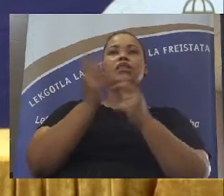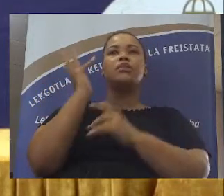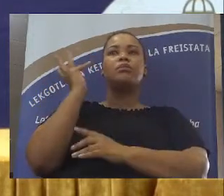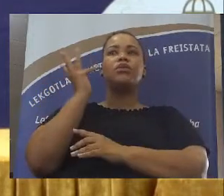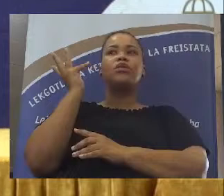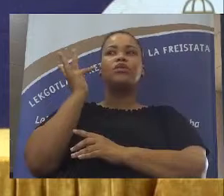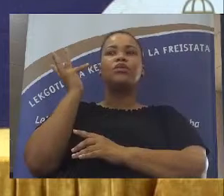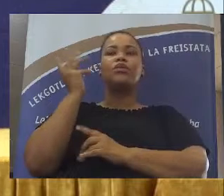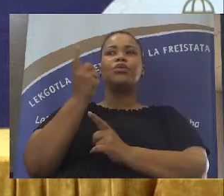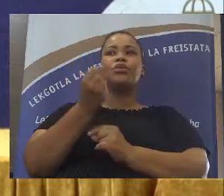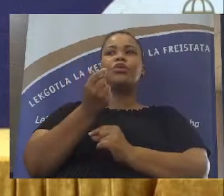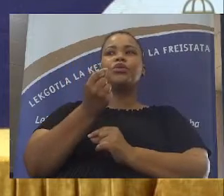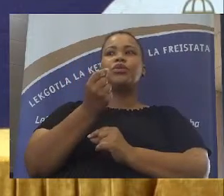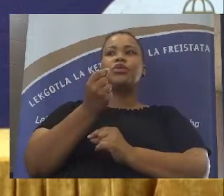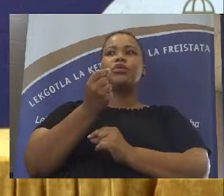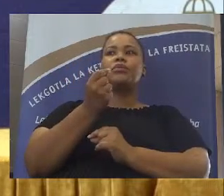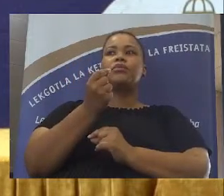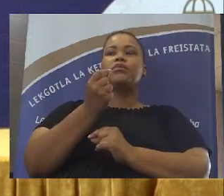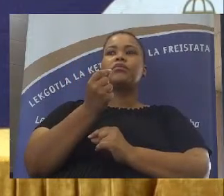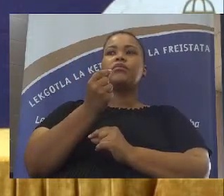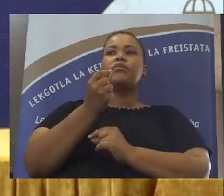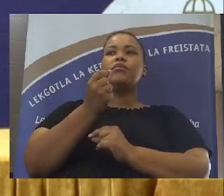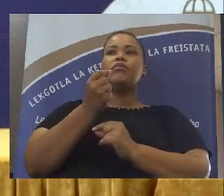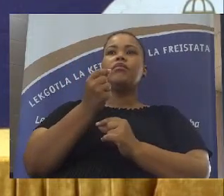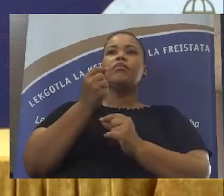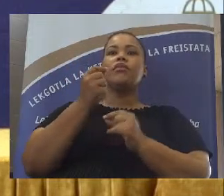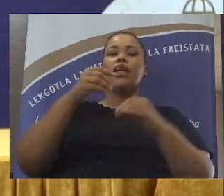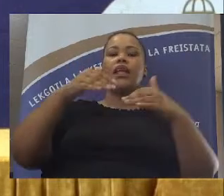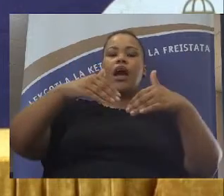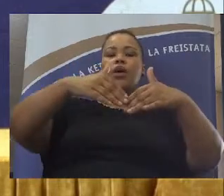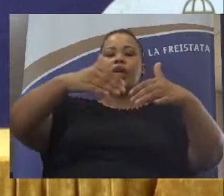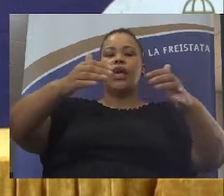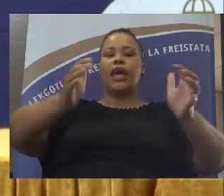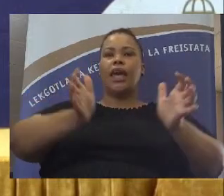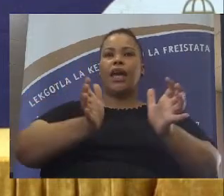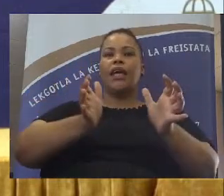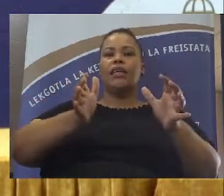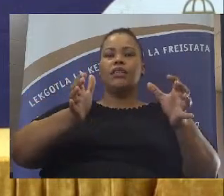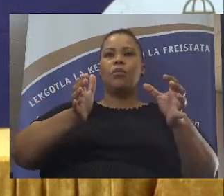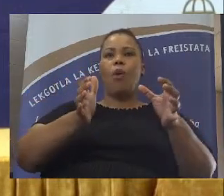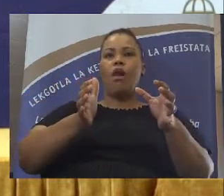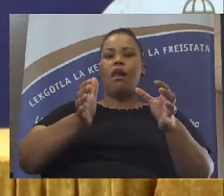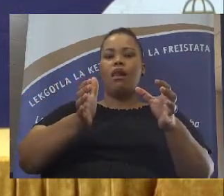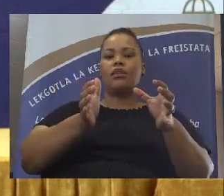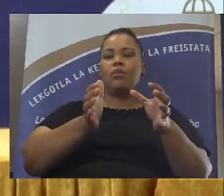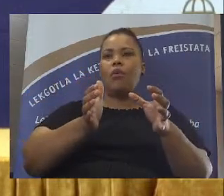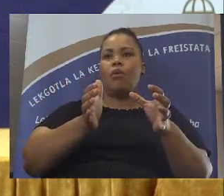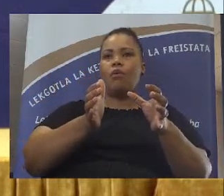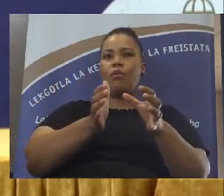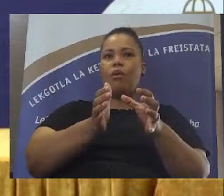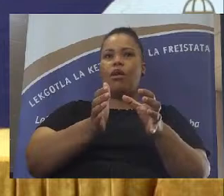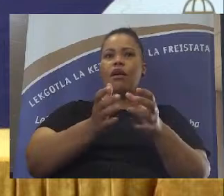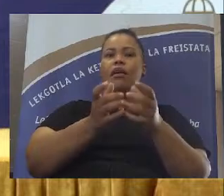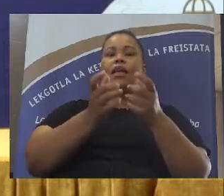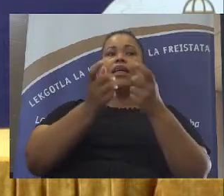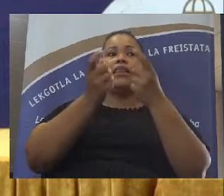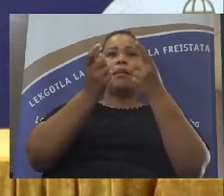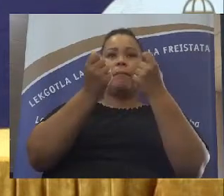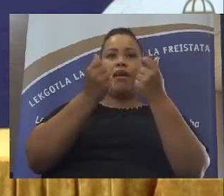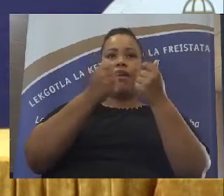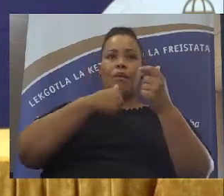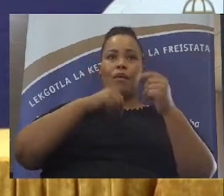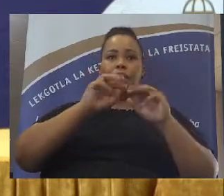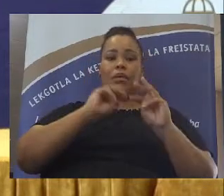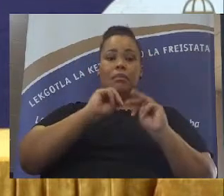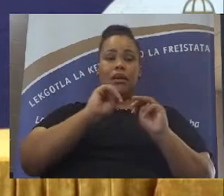speech, that the cake is getting smaller and smaller, and we need to work better with the money. So there was a